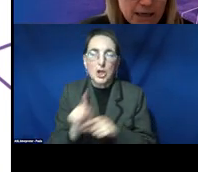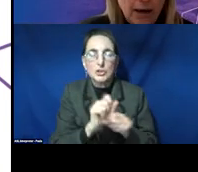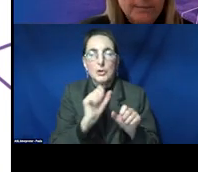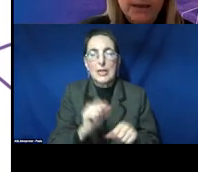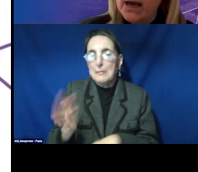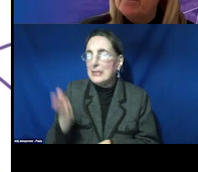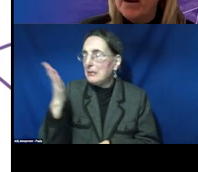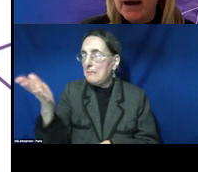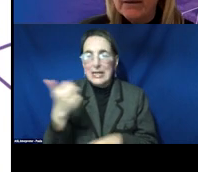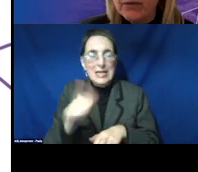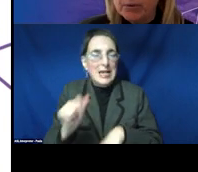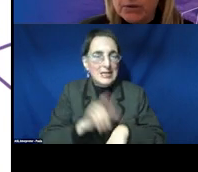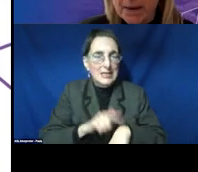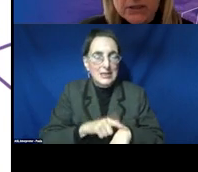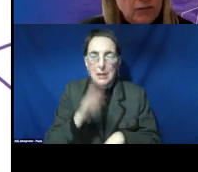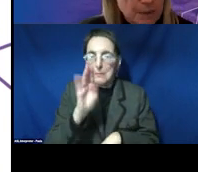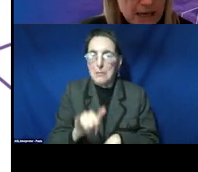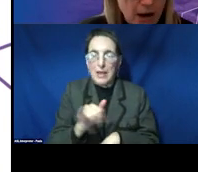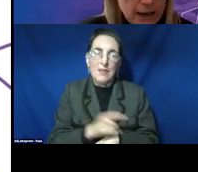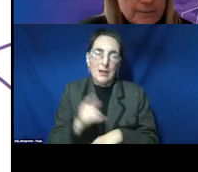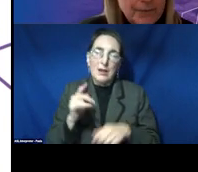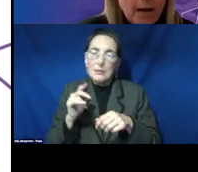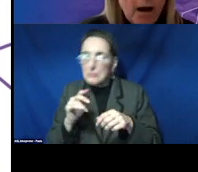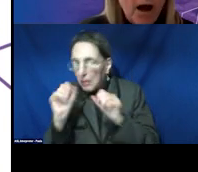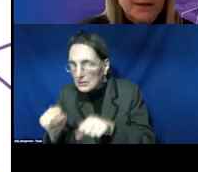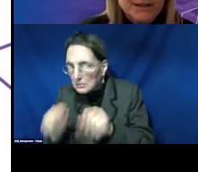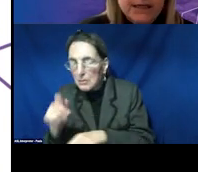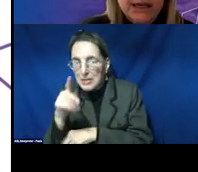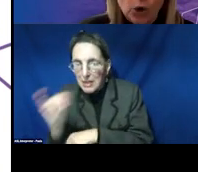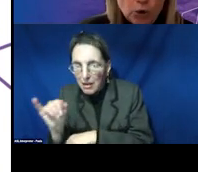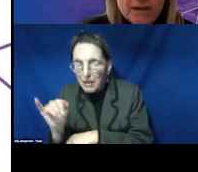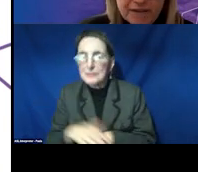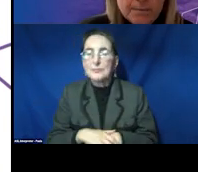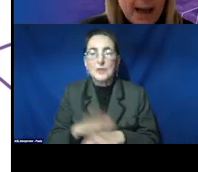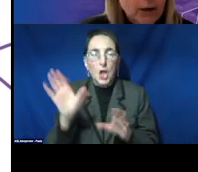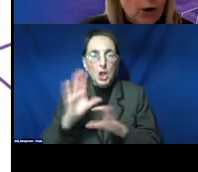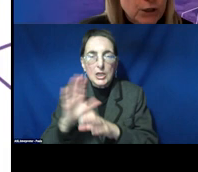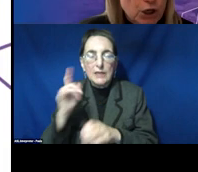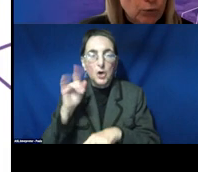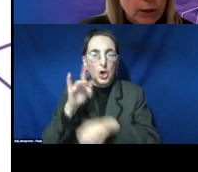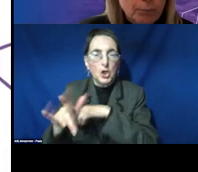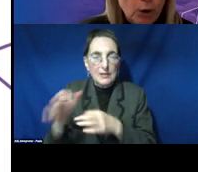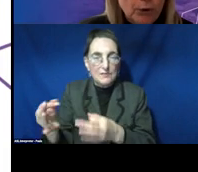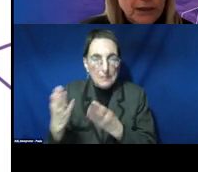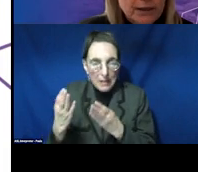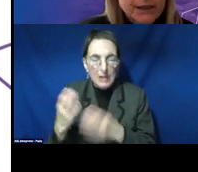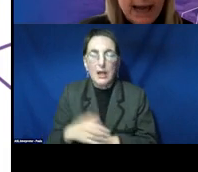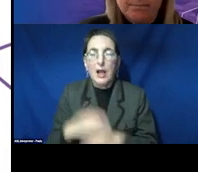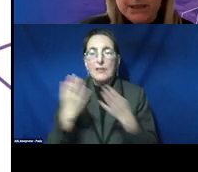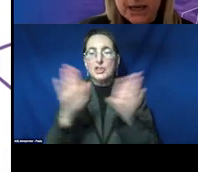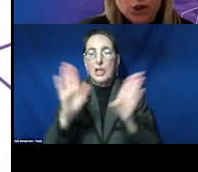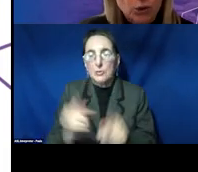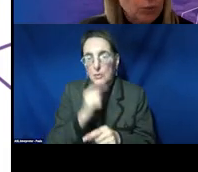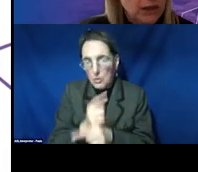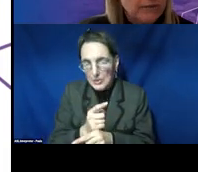any time by the prospective PI seeking early feedback on the general appropriateness